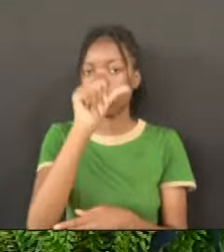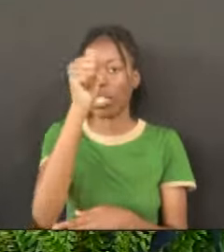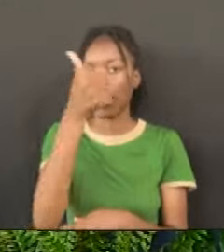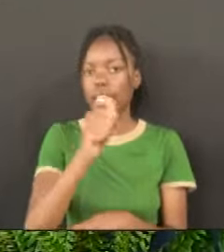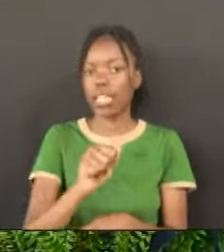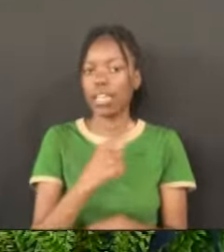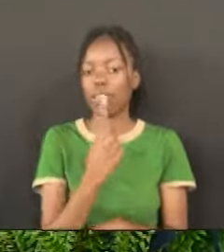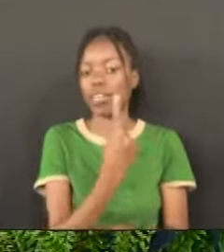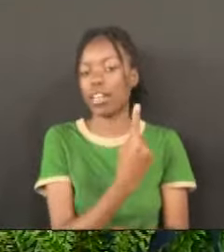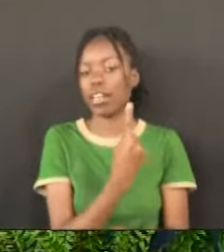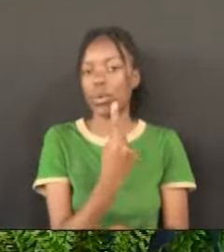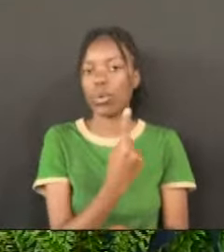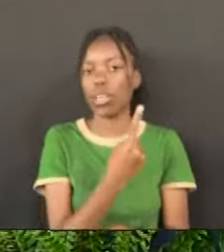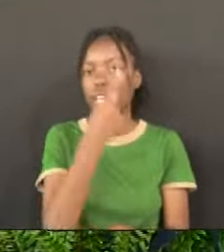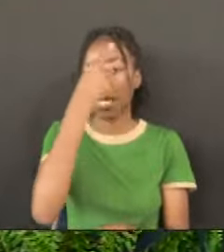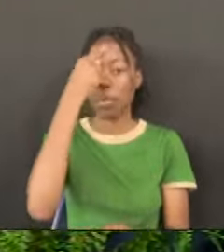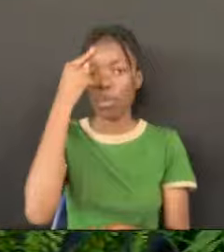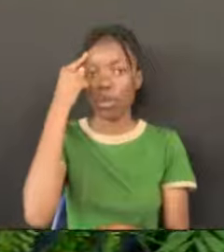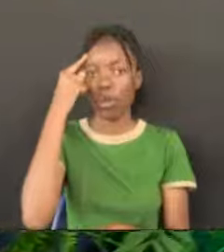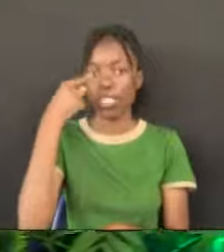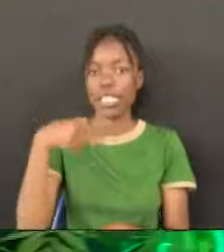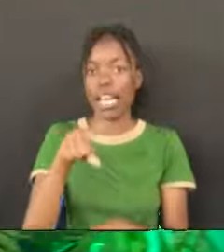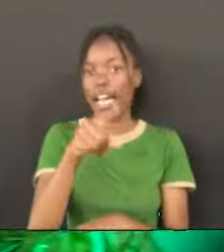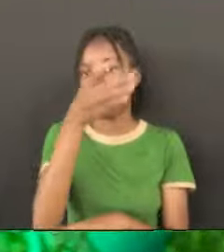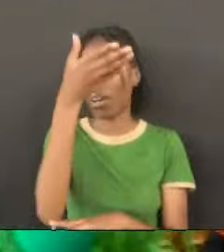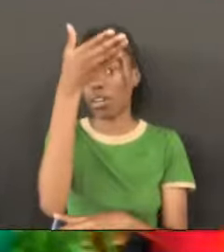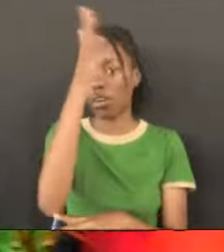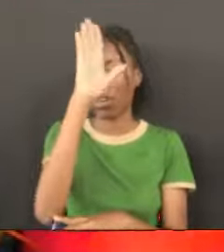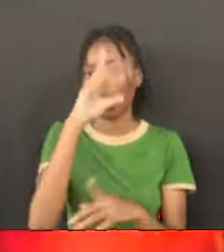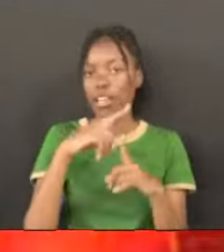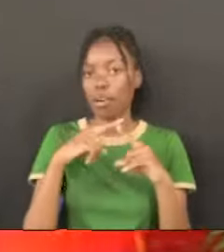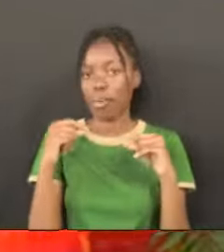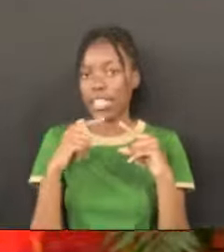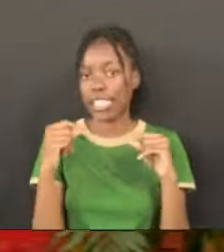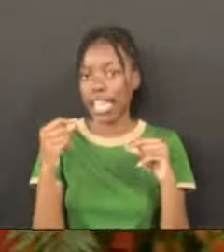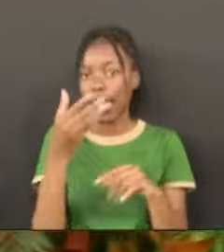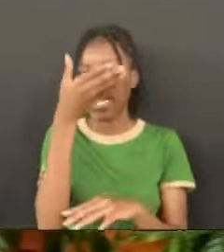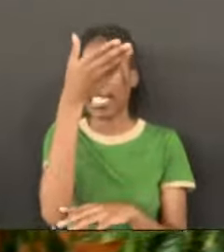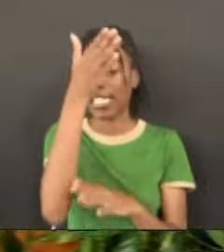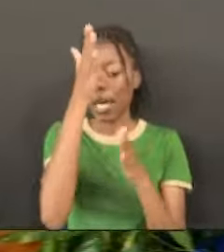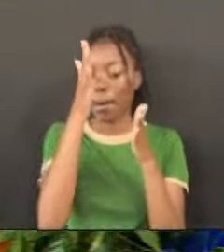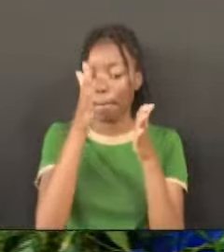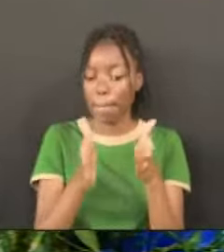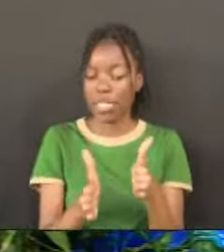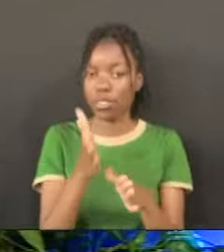alone, because our God, Pastor, is a personal God.